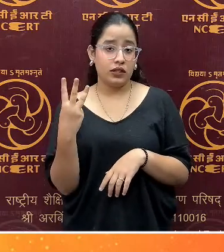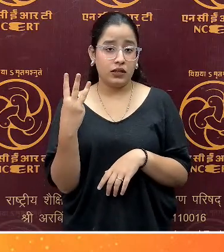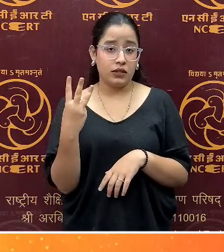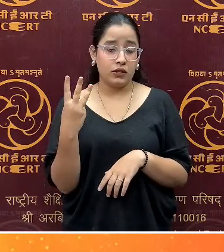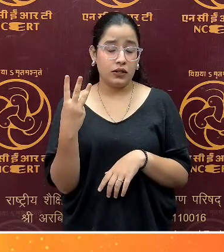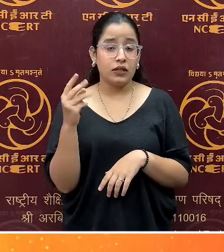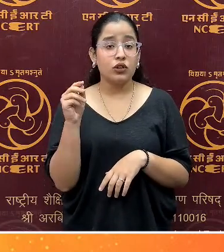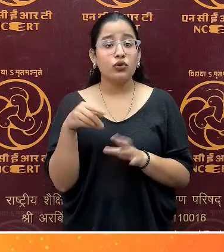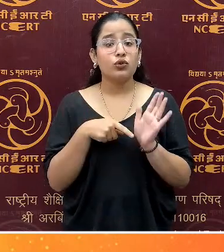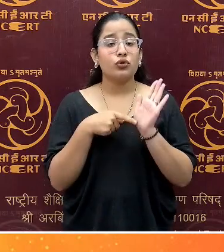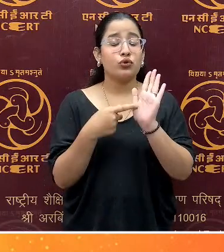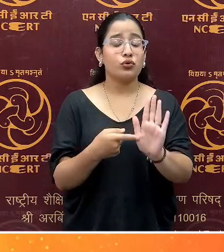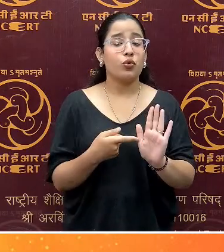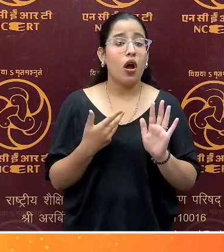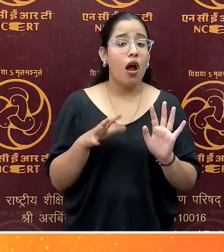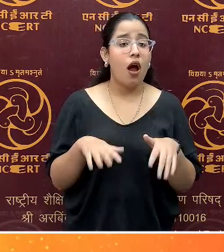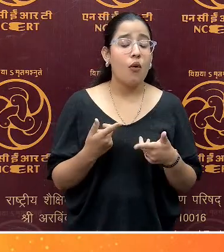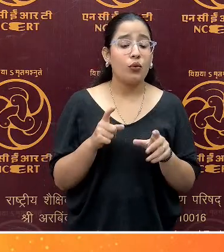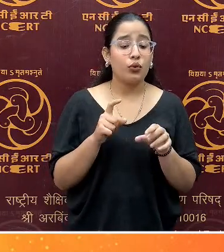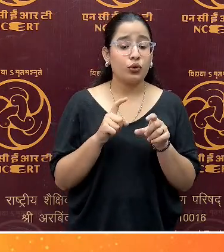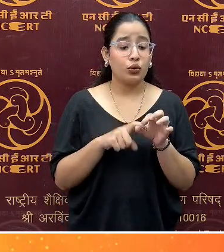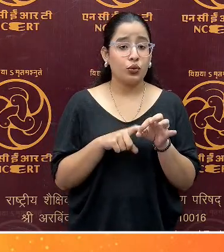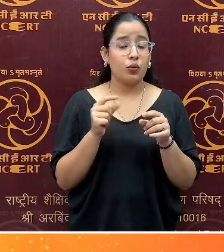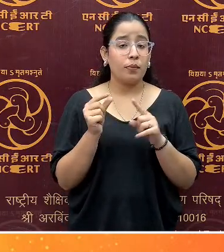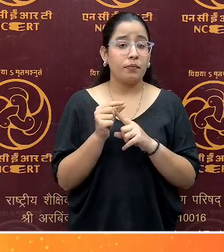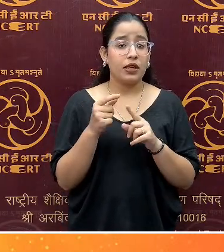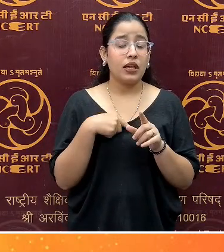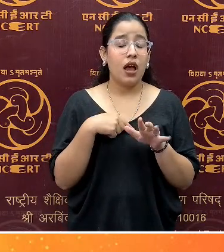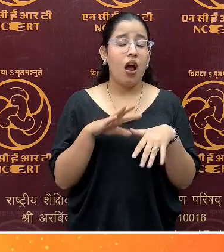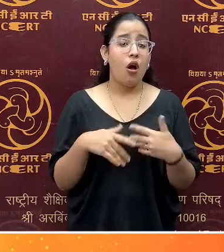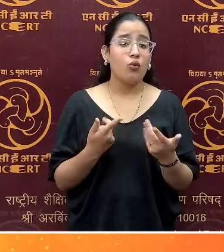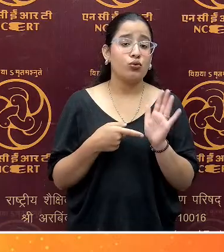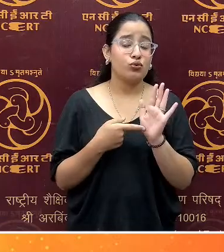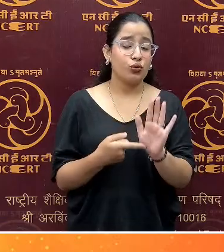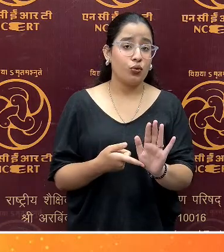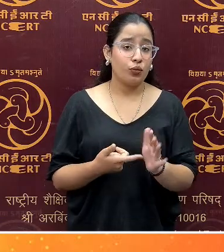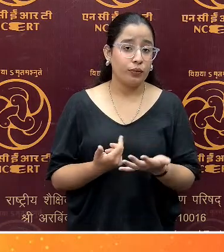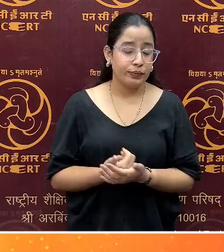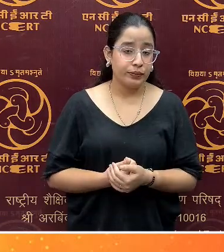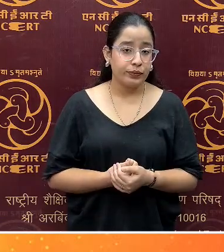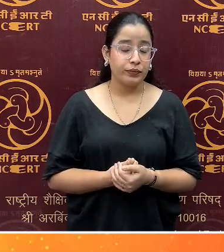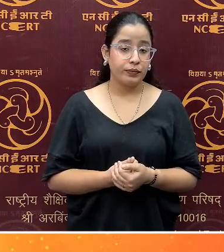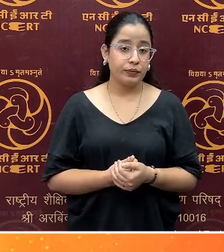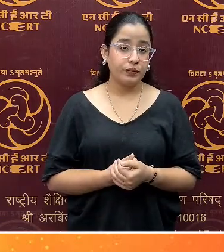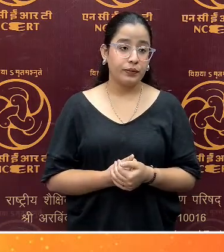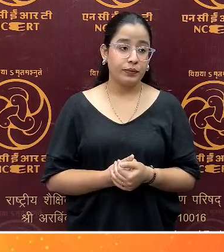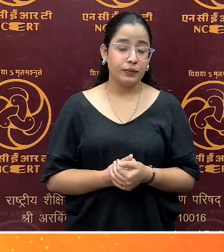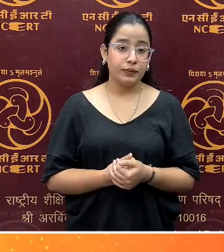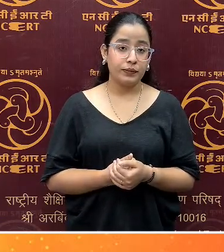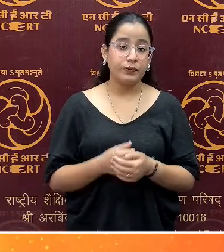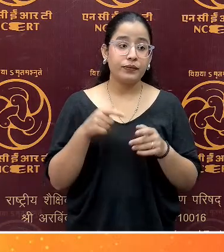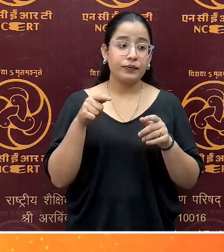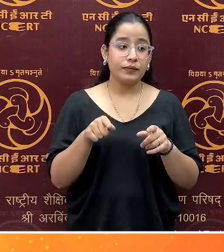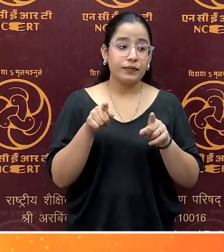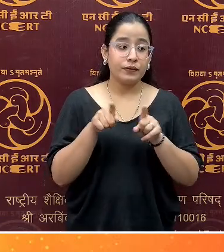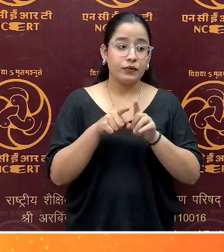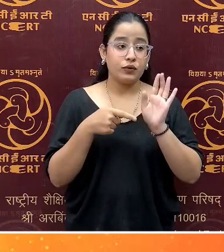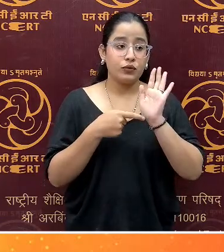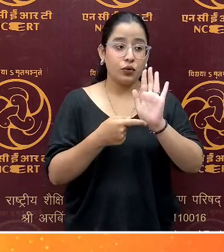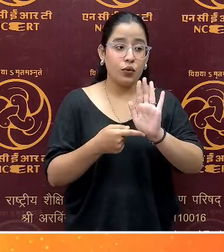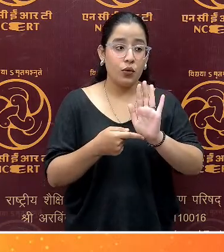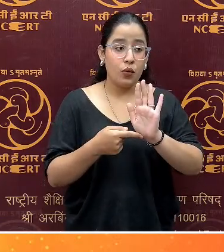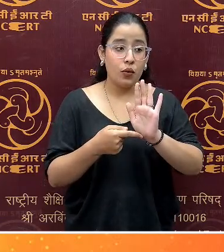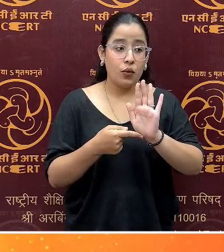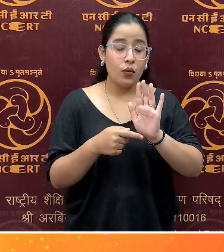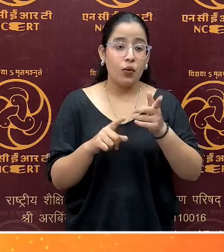do we represent the vector QP is the question. How do we represent the vector QP? It is